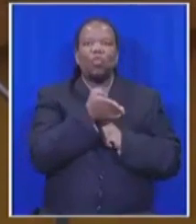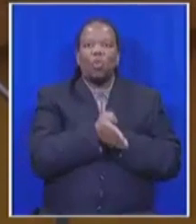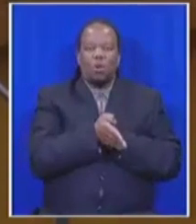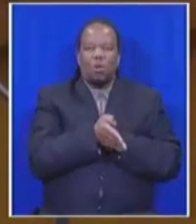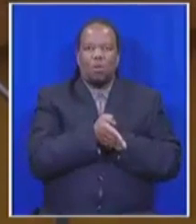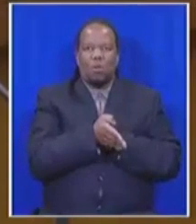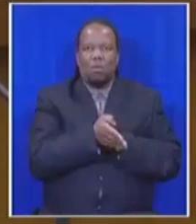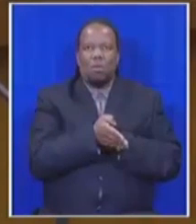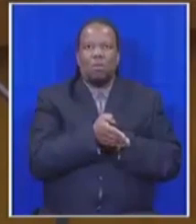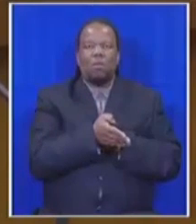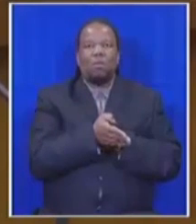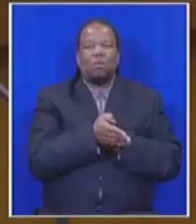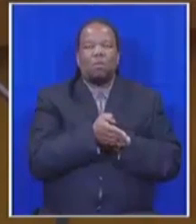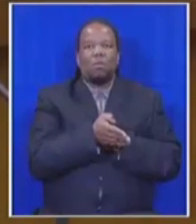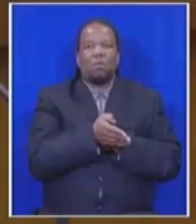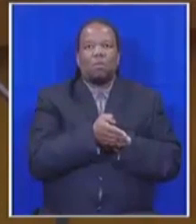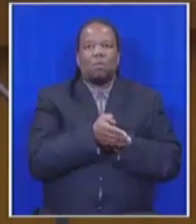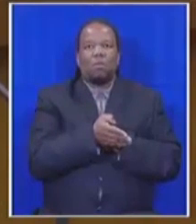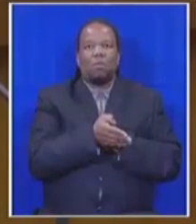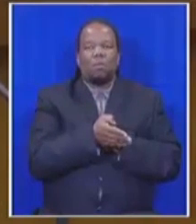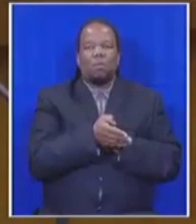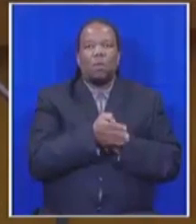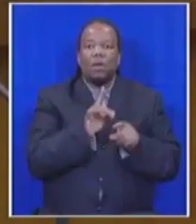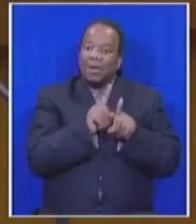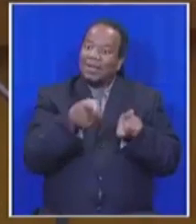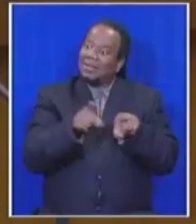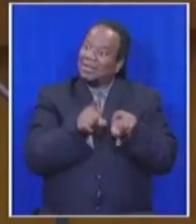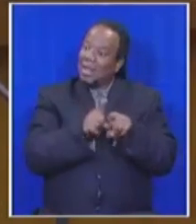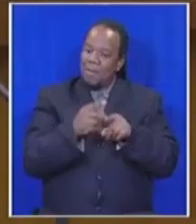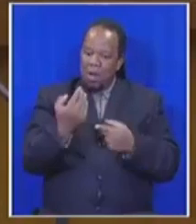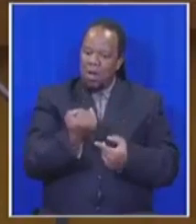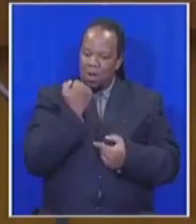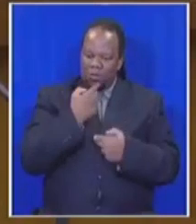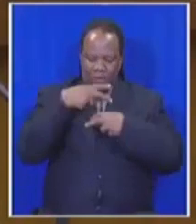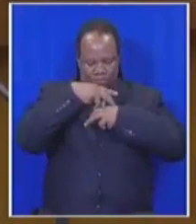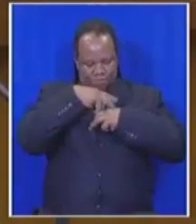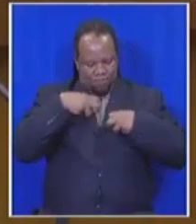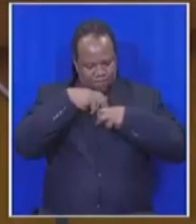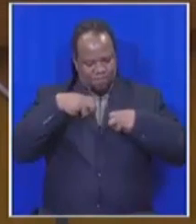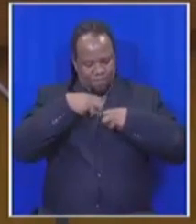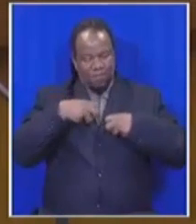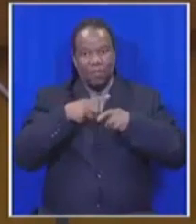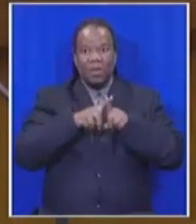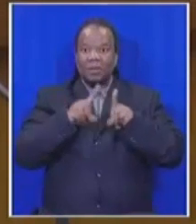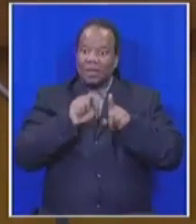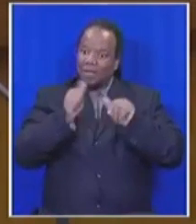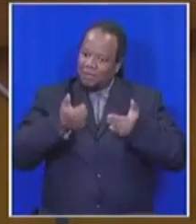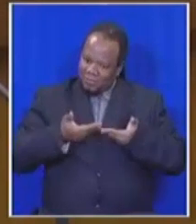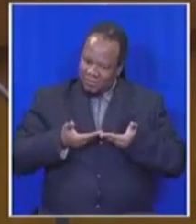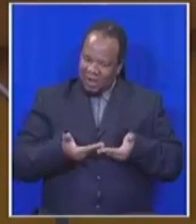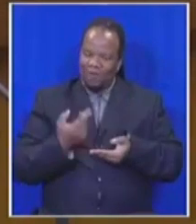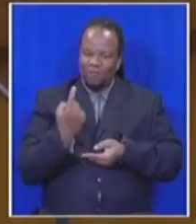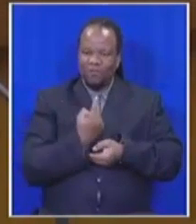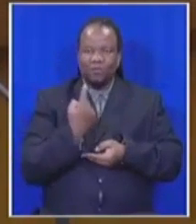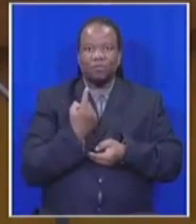perceived as being aloof, inward-looking, self-serving, and arrogant. We will also